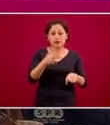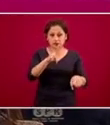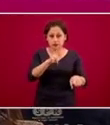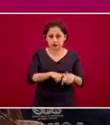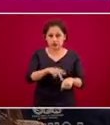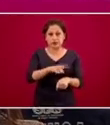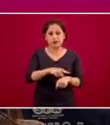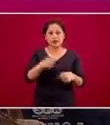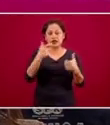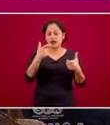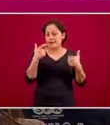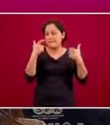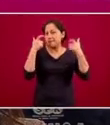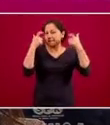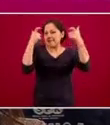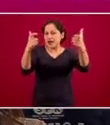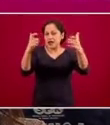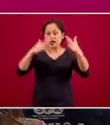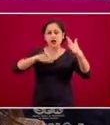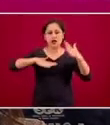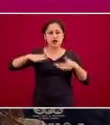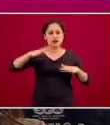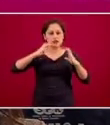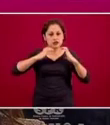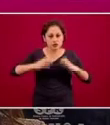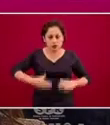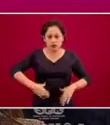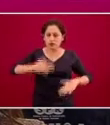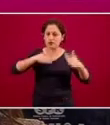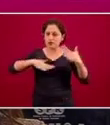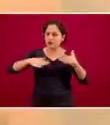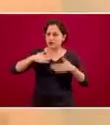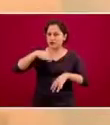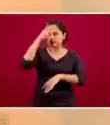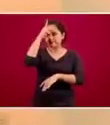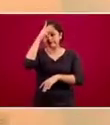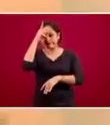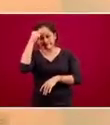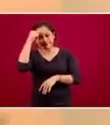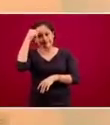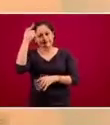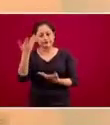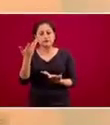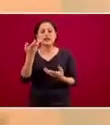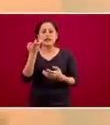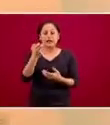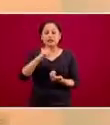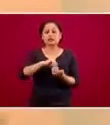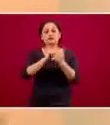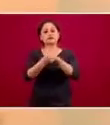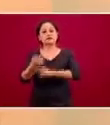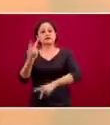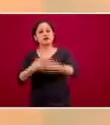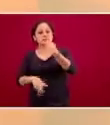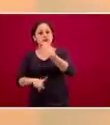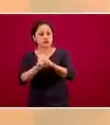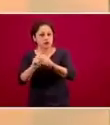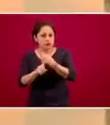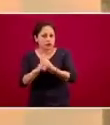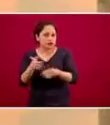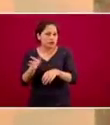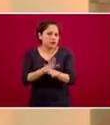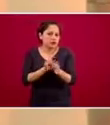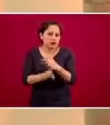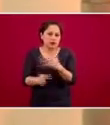are of course subjected to higher levels of stress, physical stress and psychological stress, and this